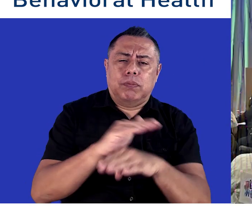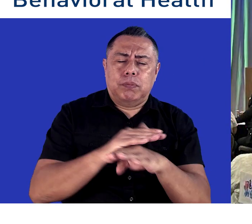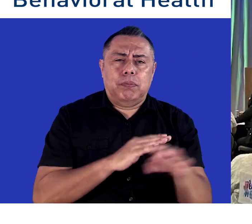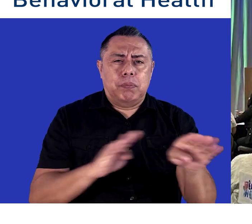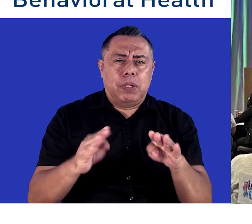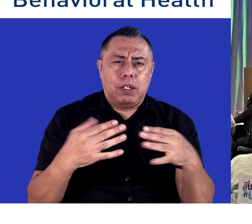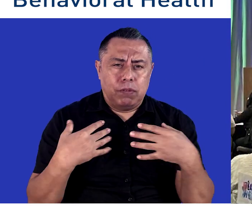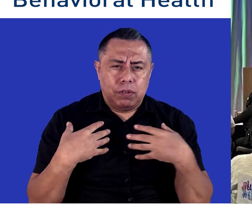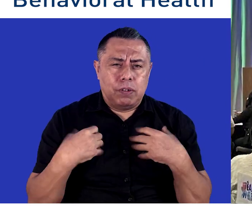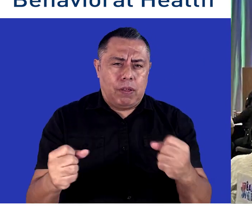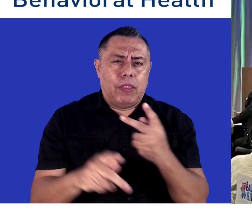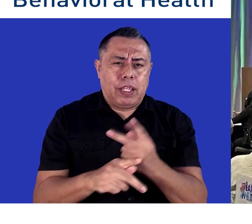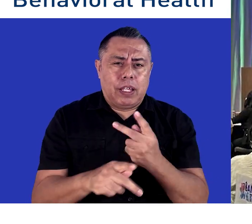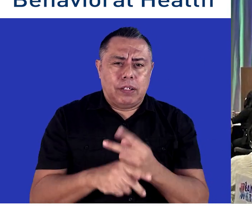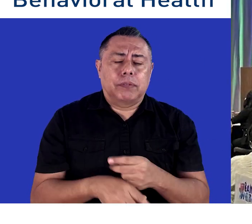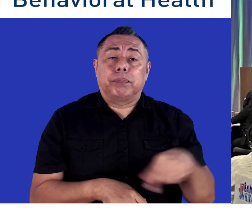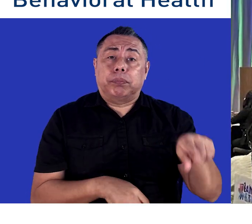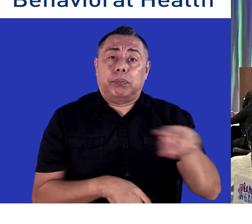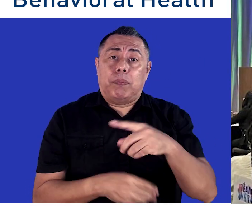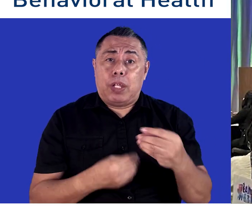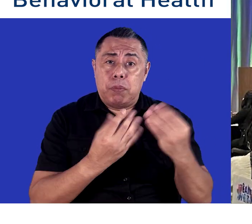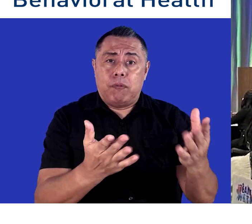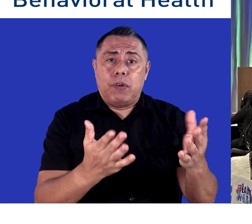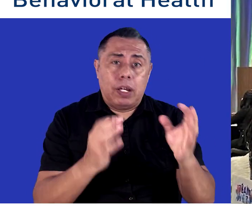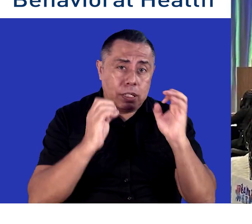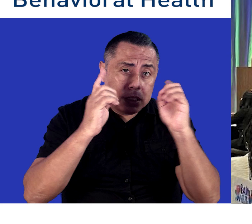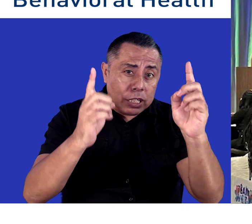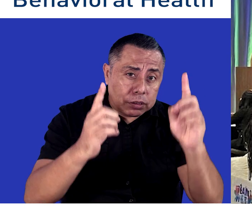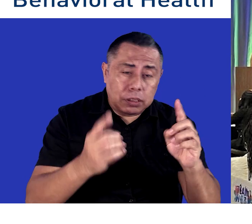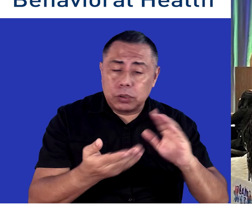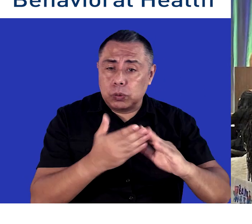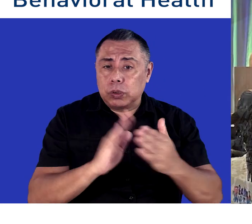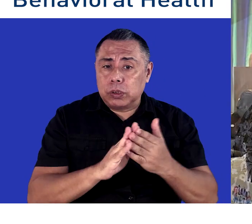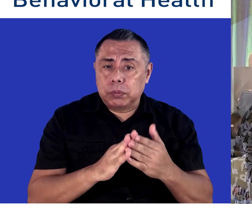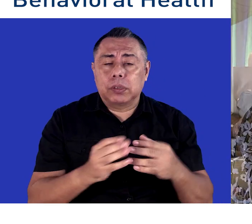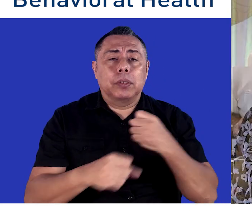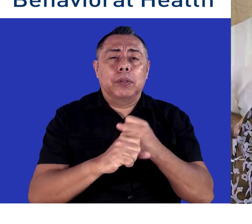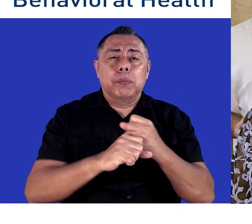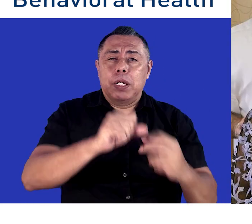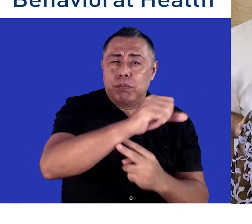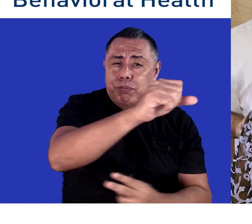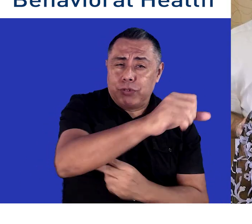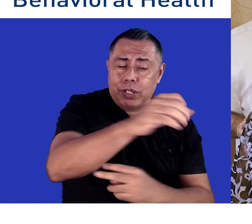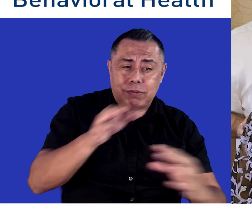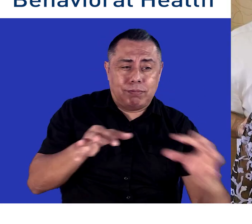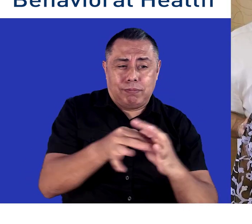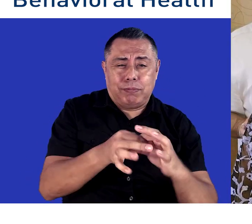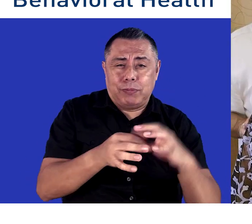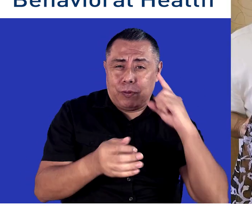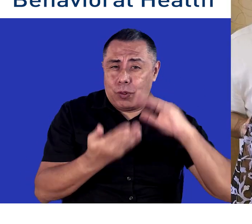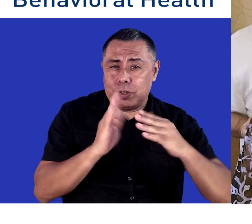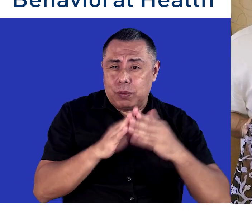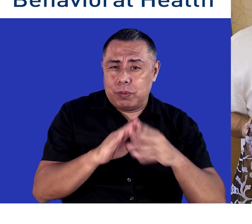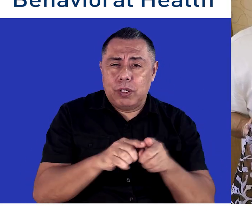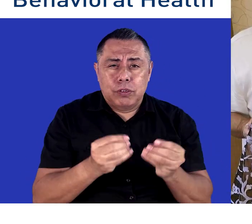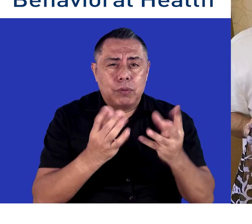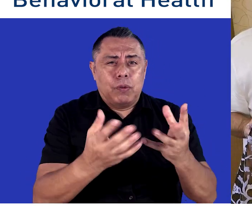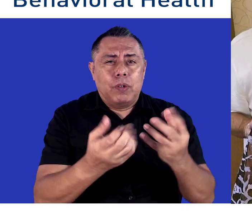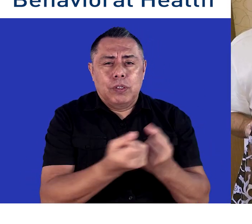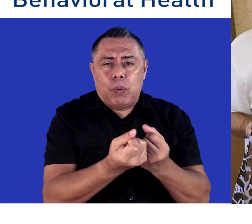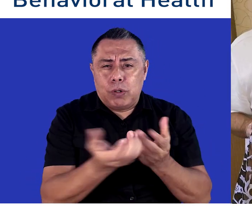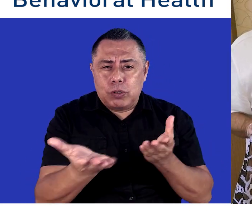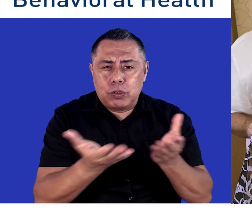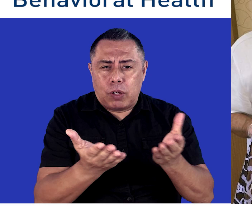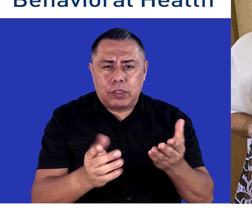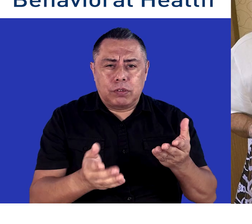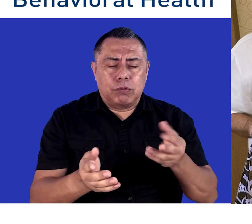CCL's activity provides community education, build care bridges, and make referrals to supports and services. They host